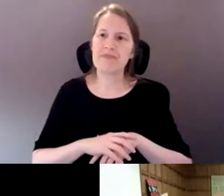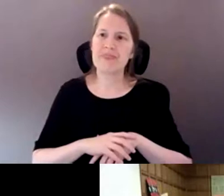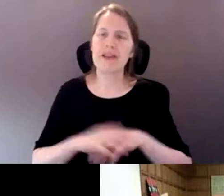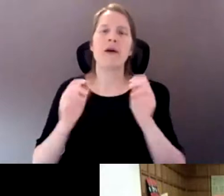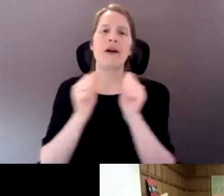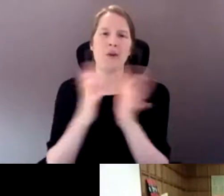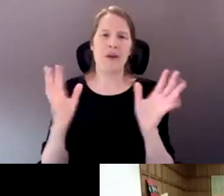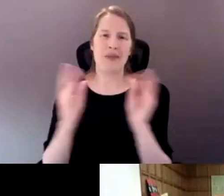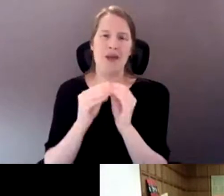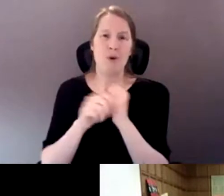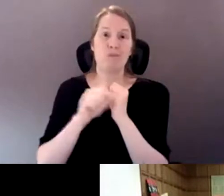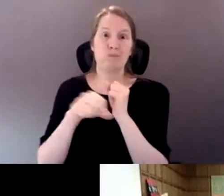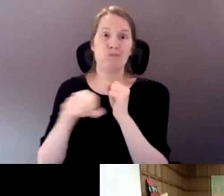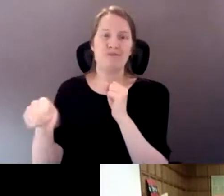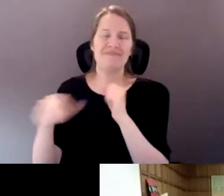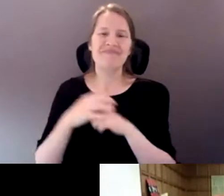ado, I think